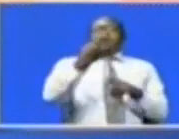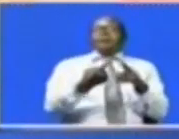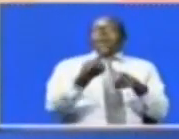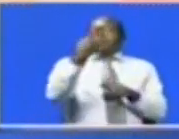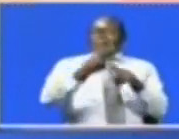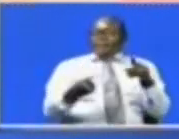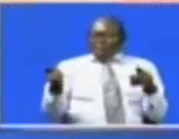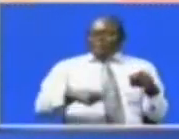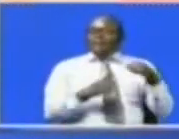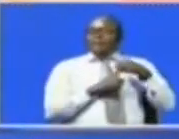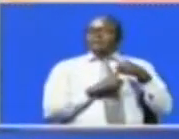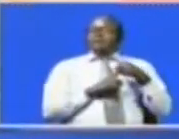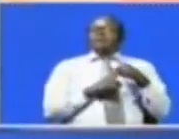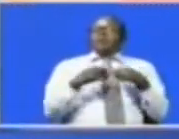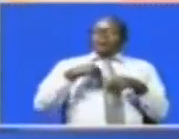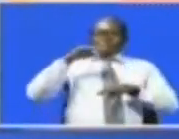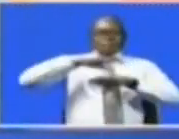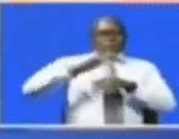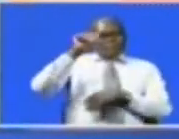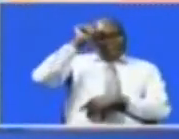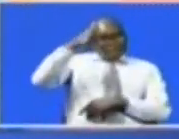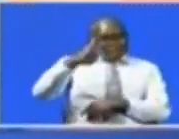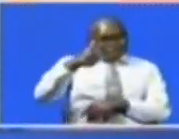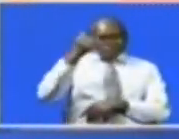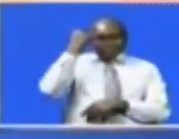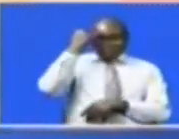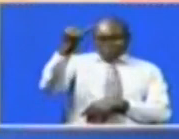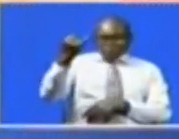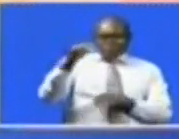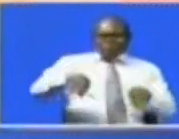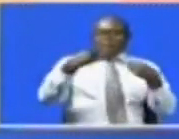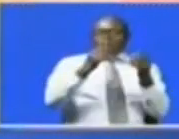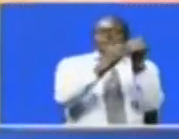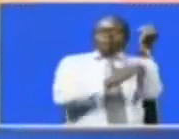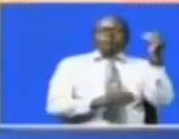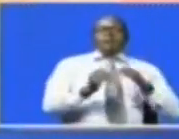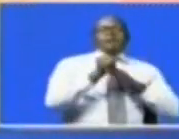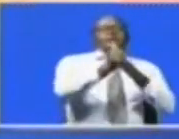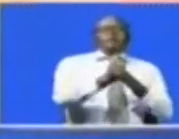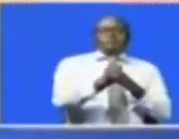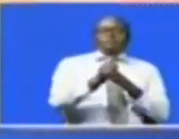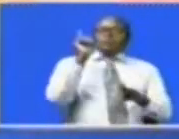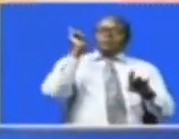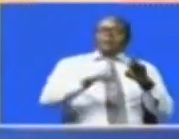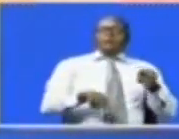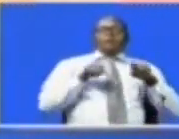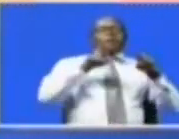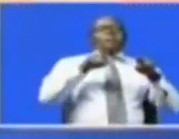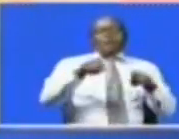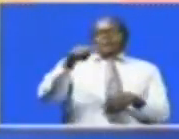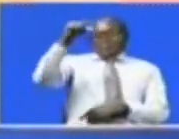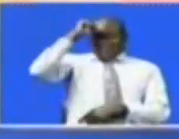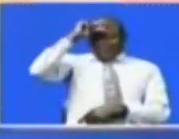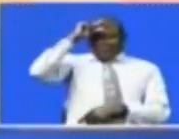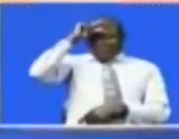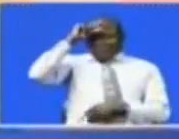you come up with such a noble, brilliant idea and you give it poor leadership, we can't blame the government. Okay, we blame